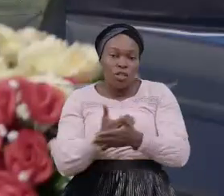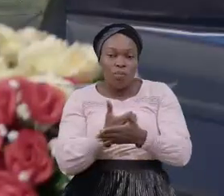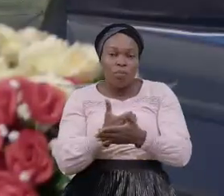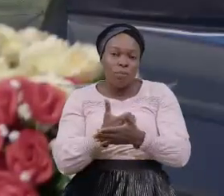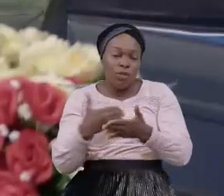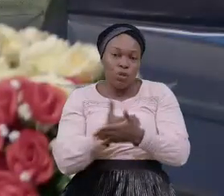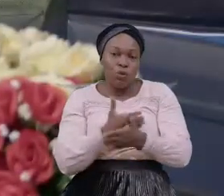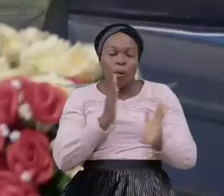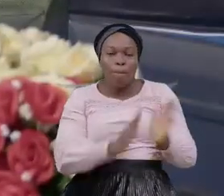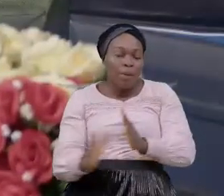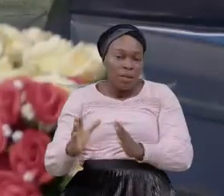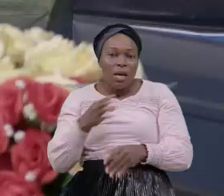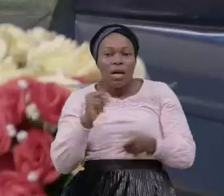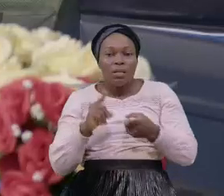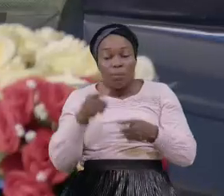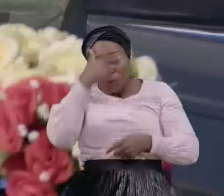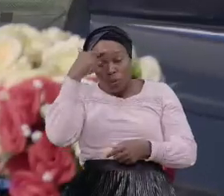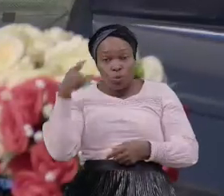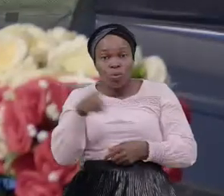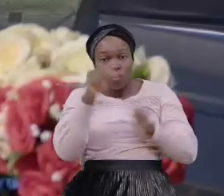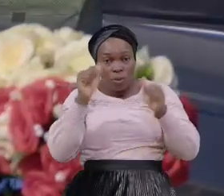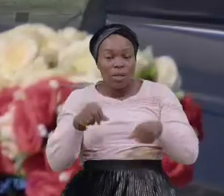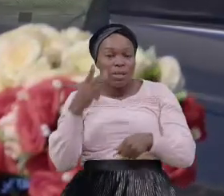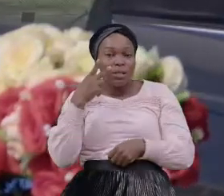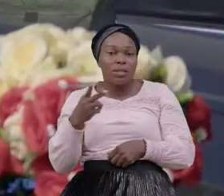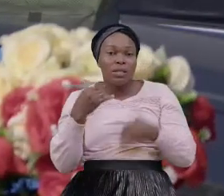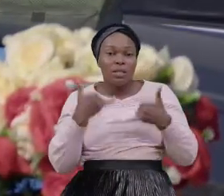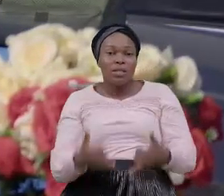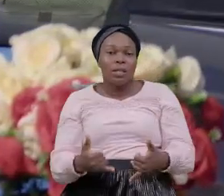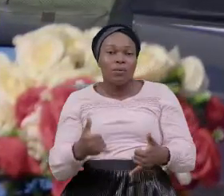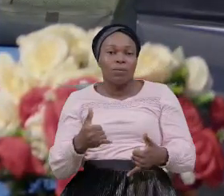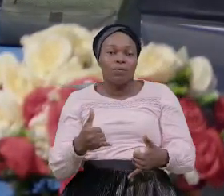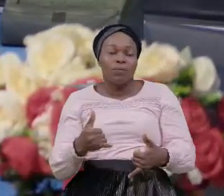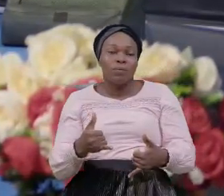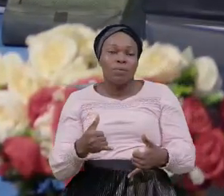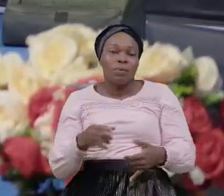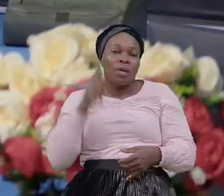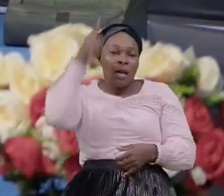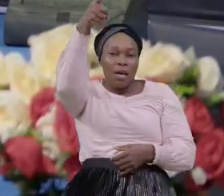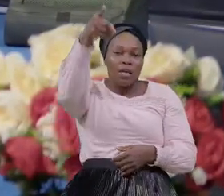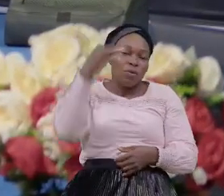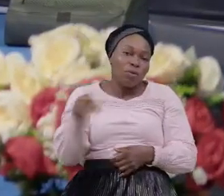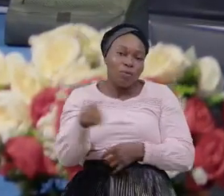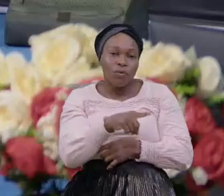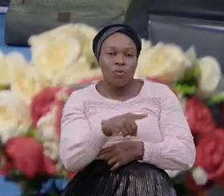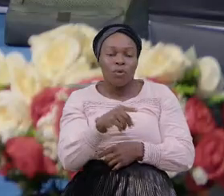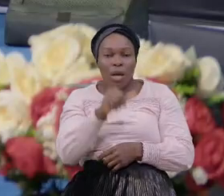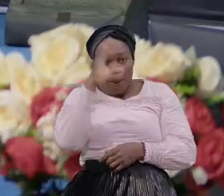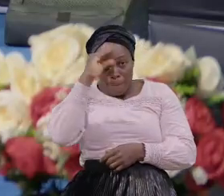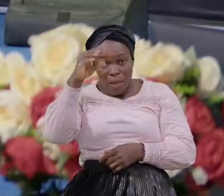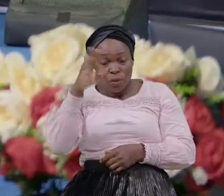now ahead of you a man of prophecy. And then it says, and